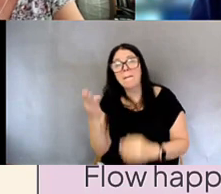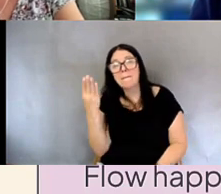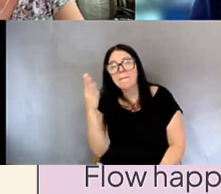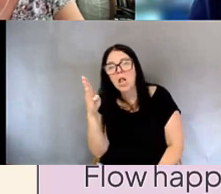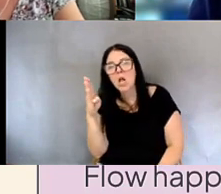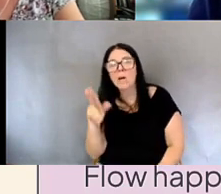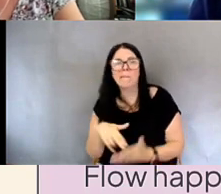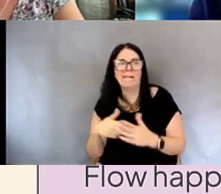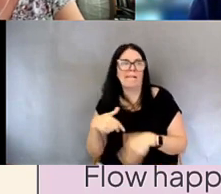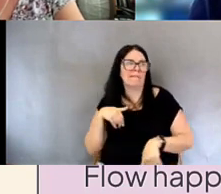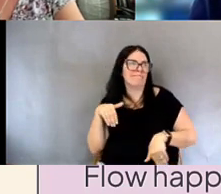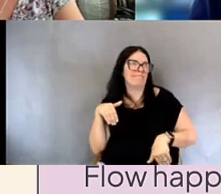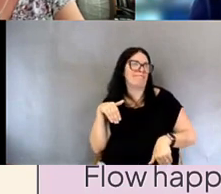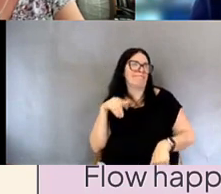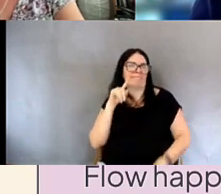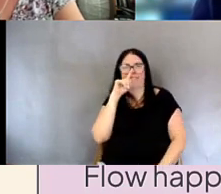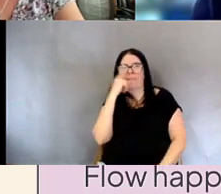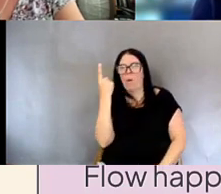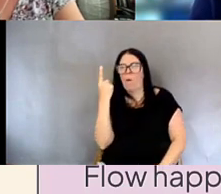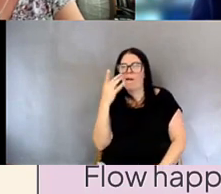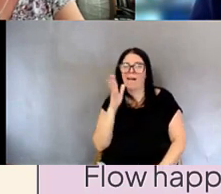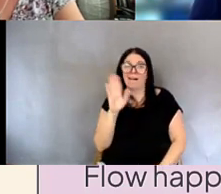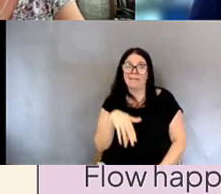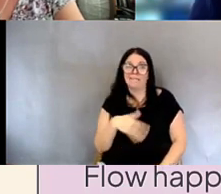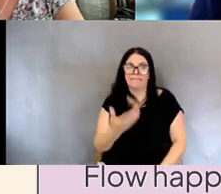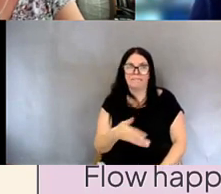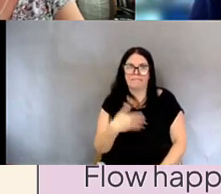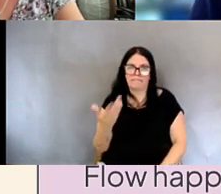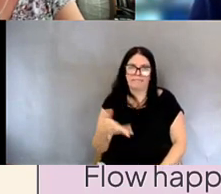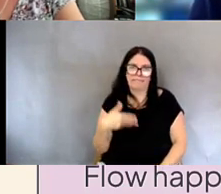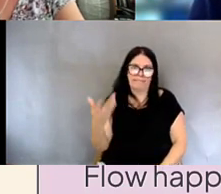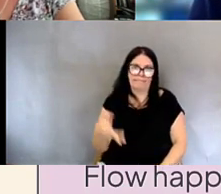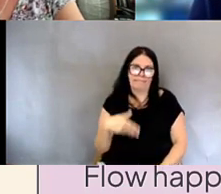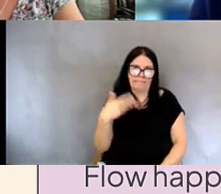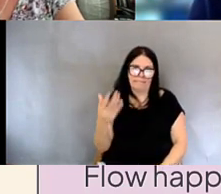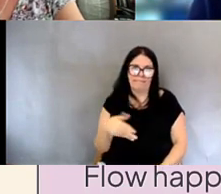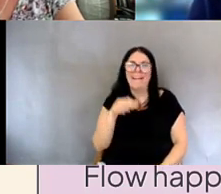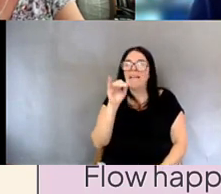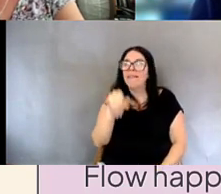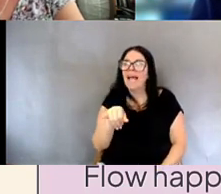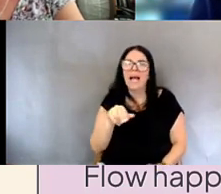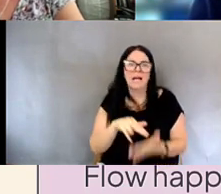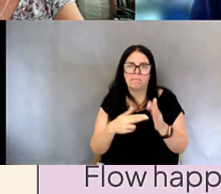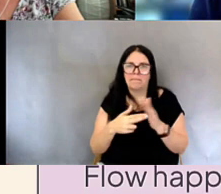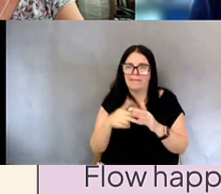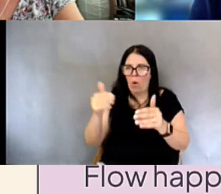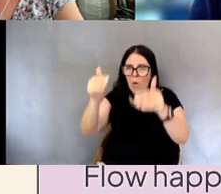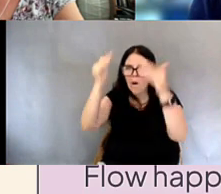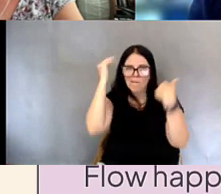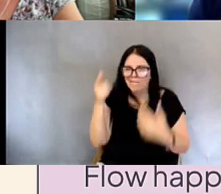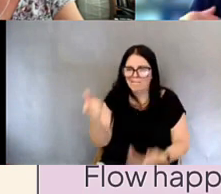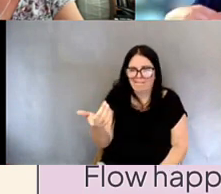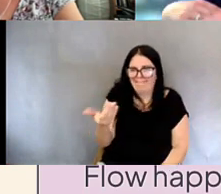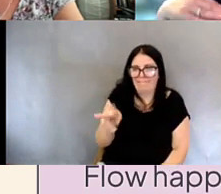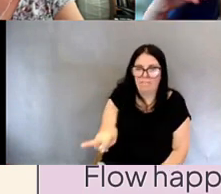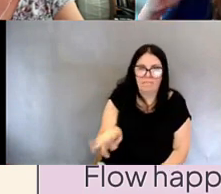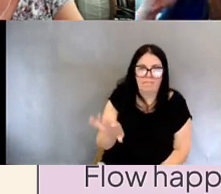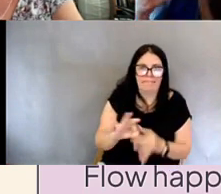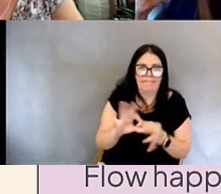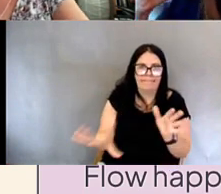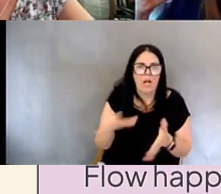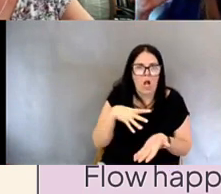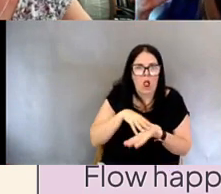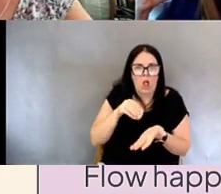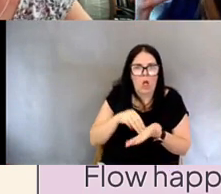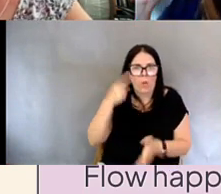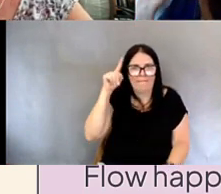bored and apathetic, that's when you're doing something that is not a challenge at all. The learning is not